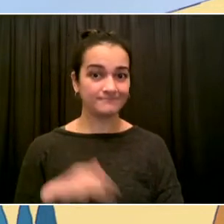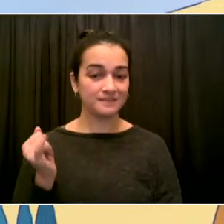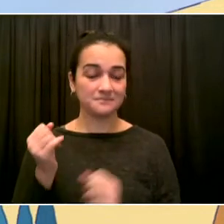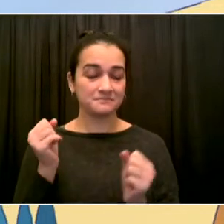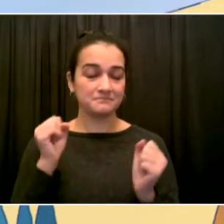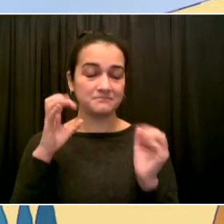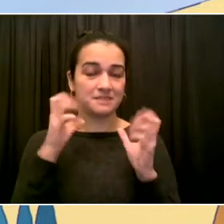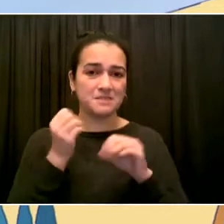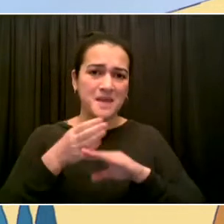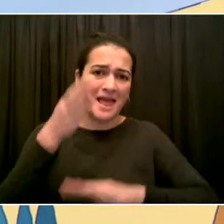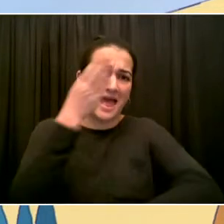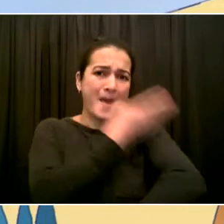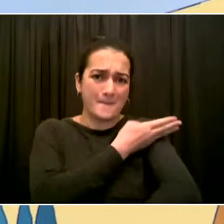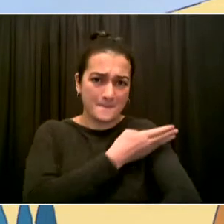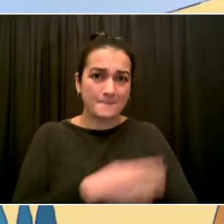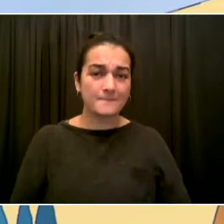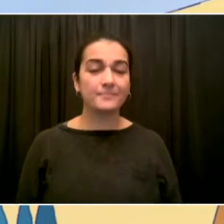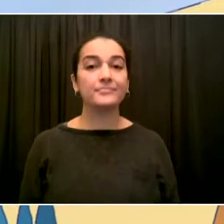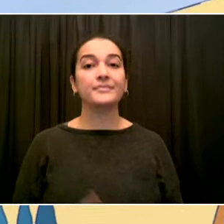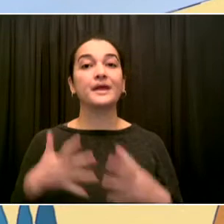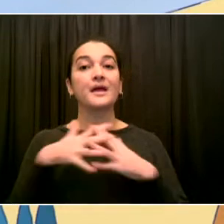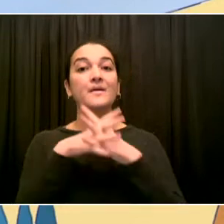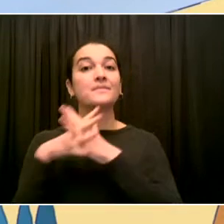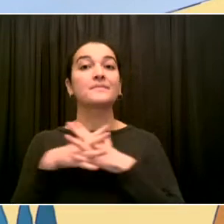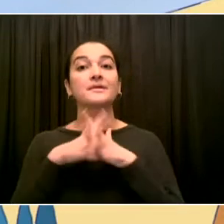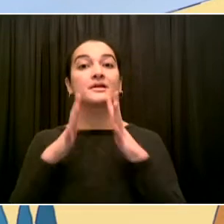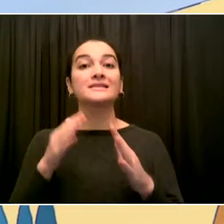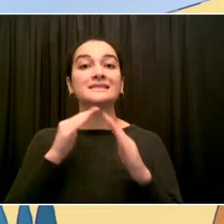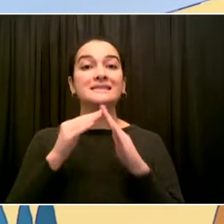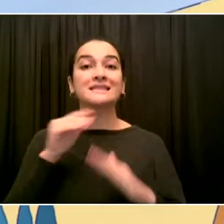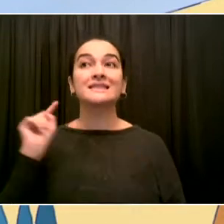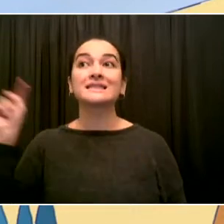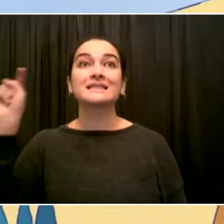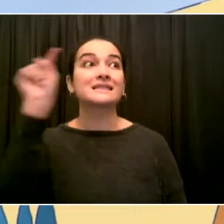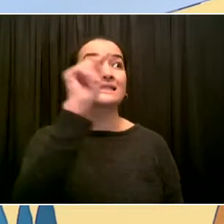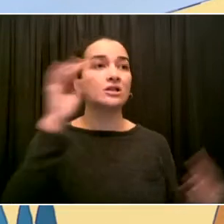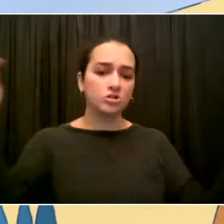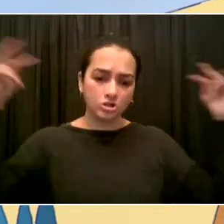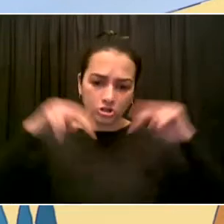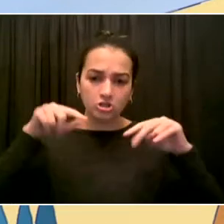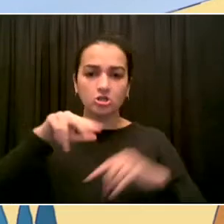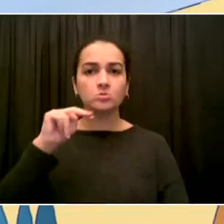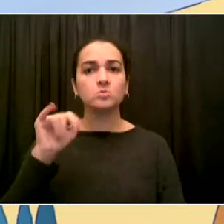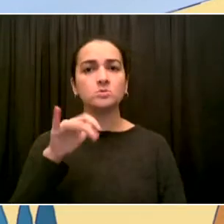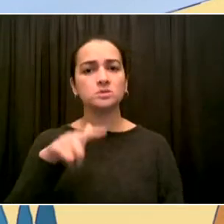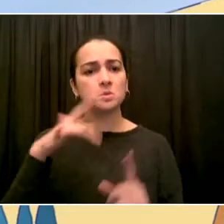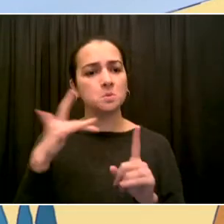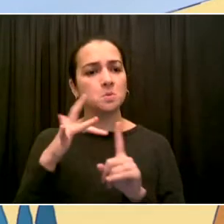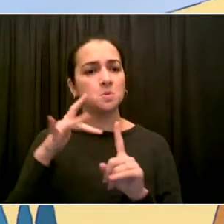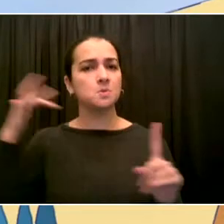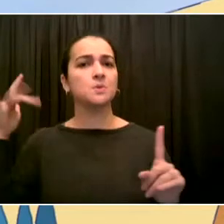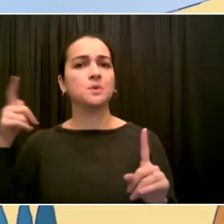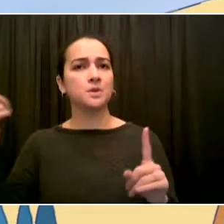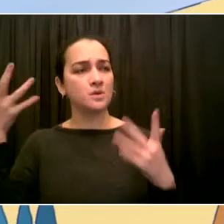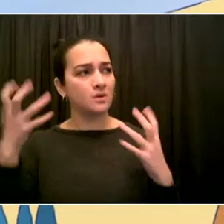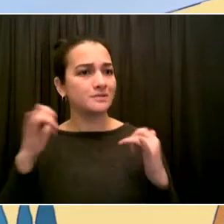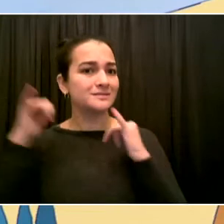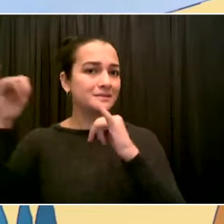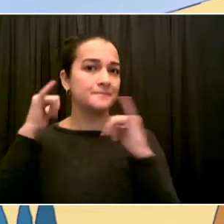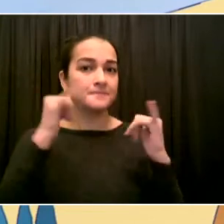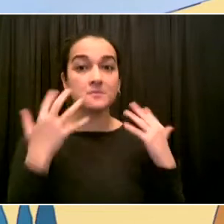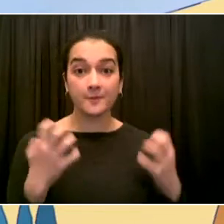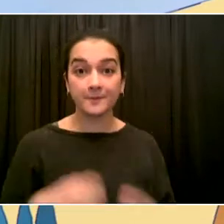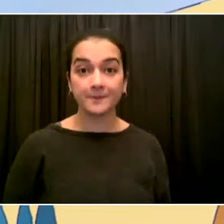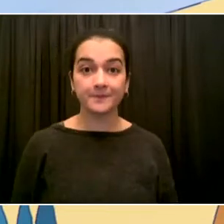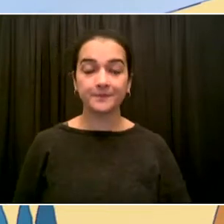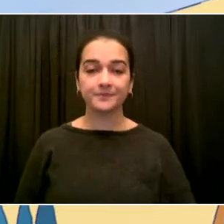justice for all, regardless of means to pay. I want to now bring forward someone who's really been not only a leader of this effort and one of the architects of this effort,